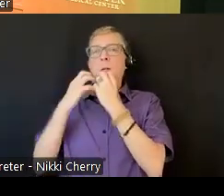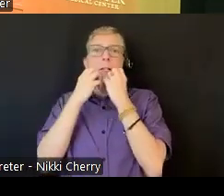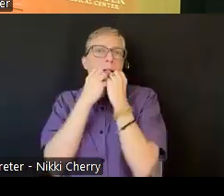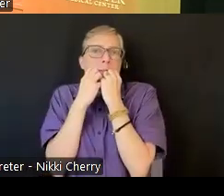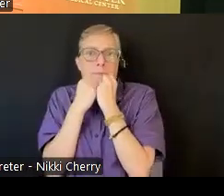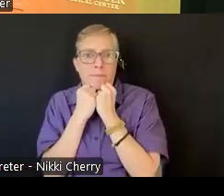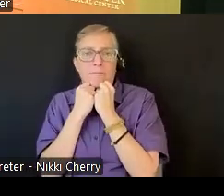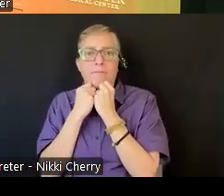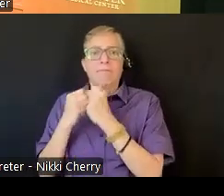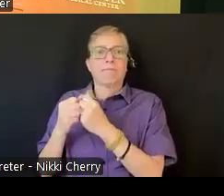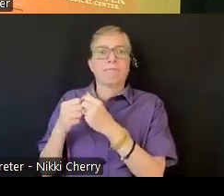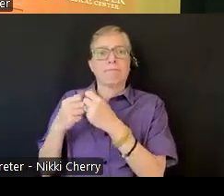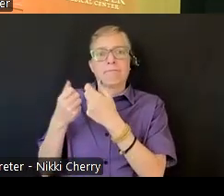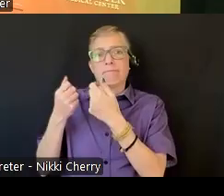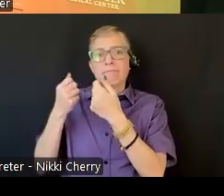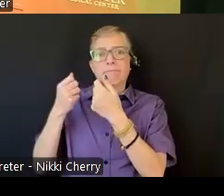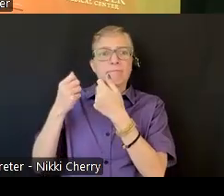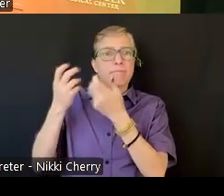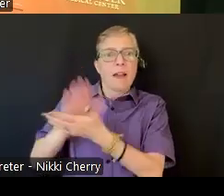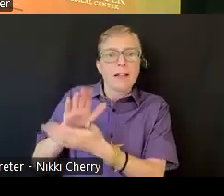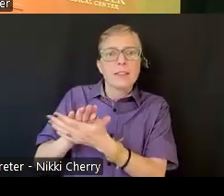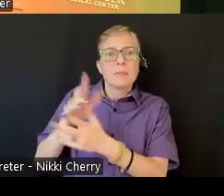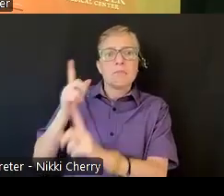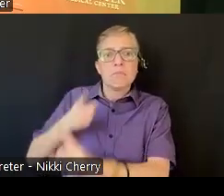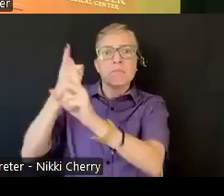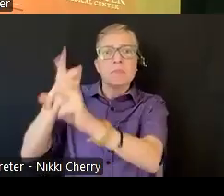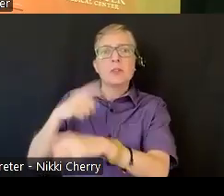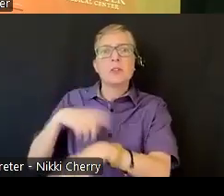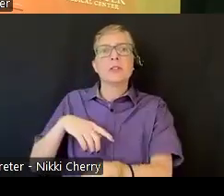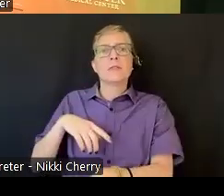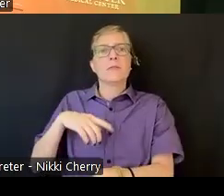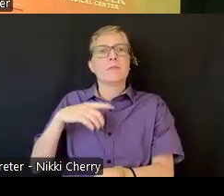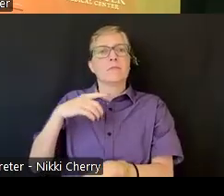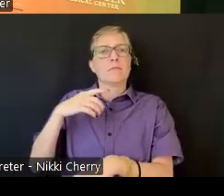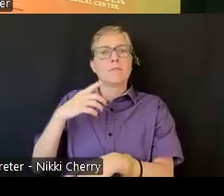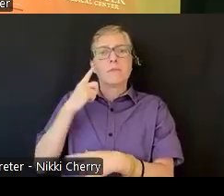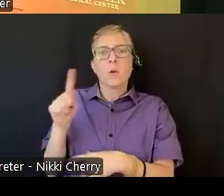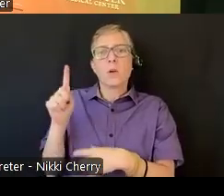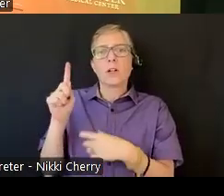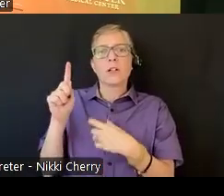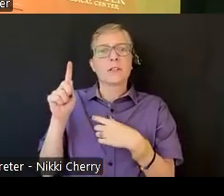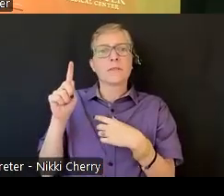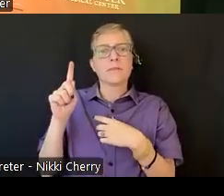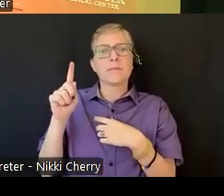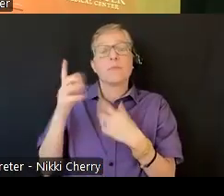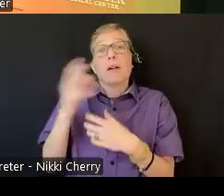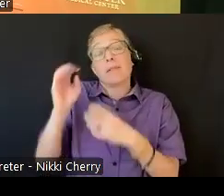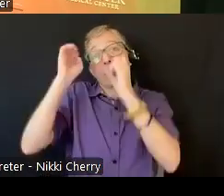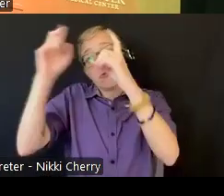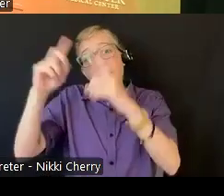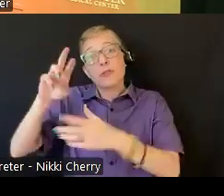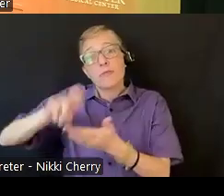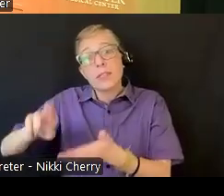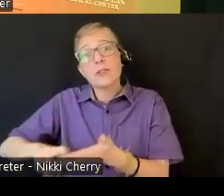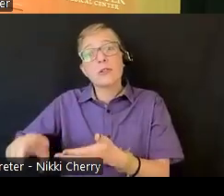research, clinical services, and we want to provide high quality, compassionate care in